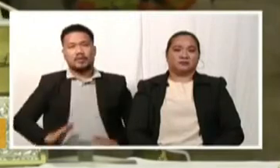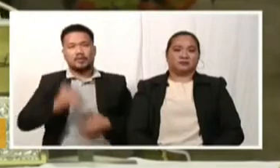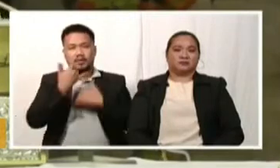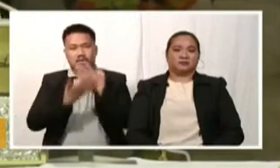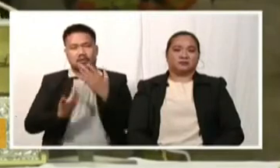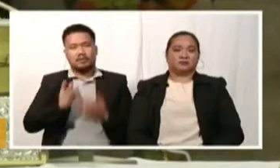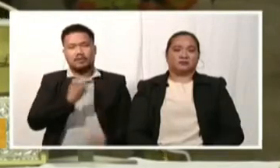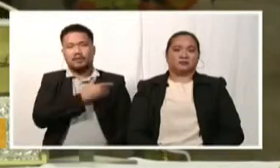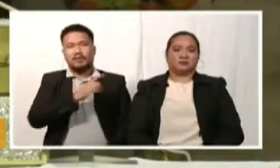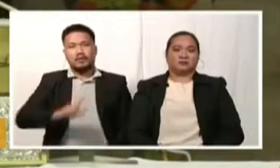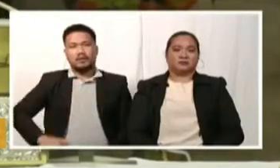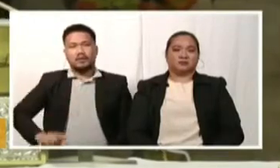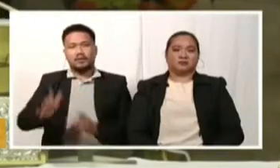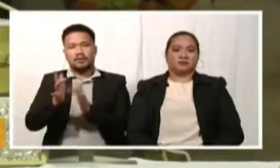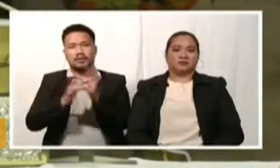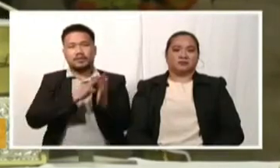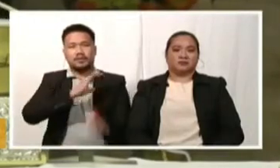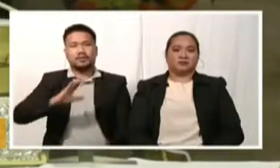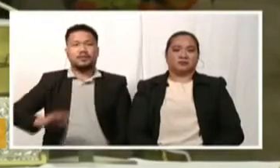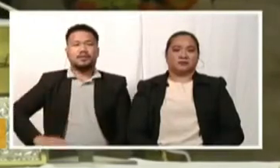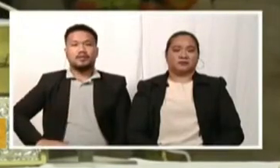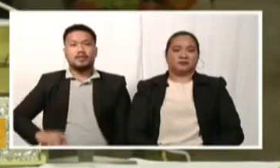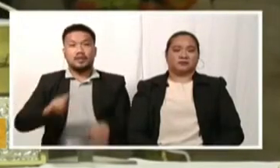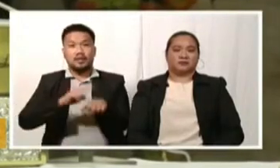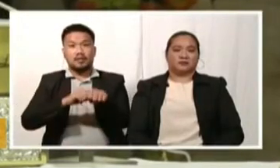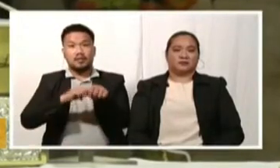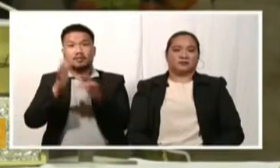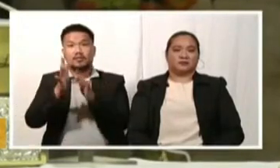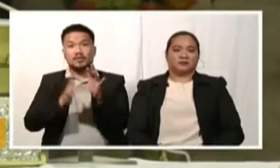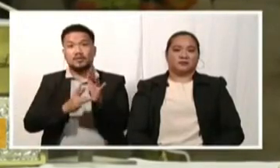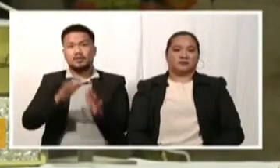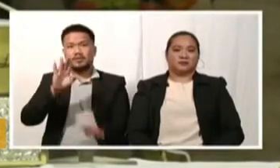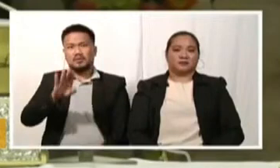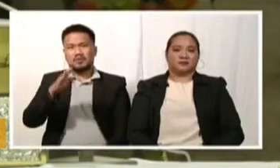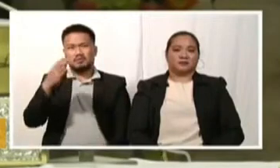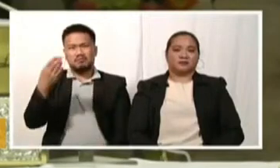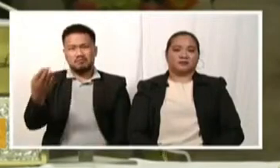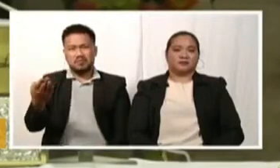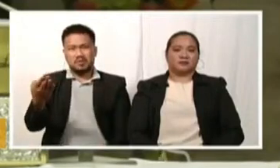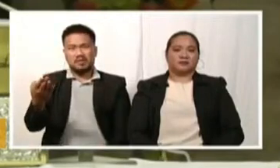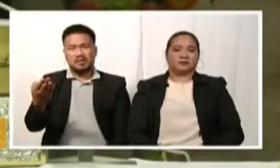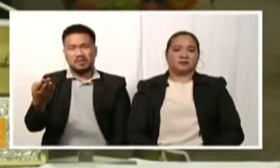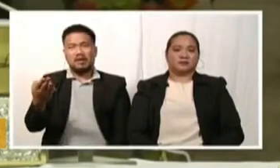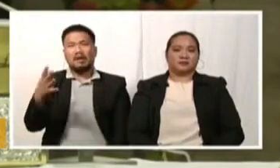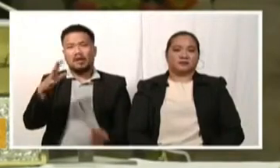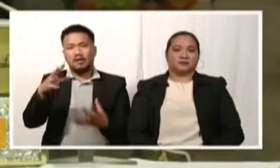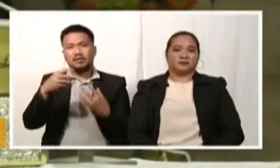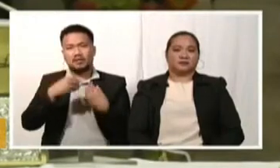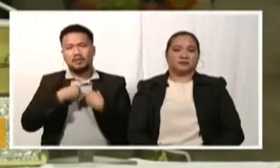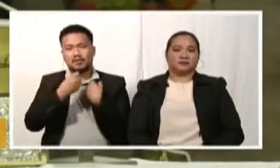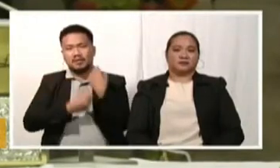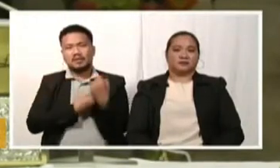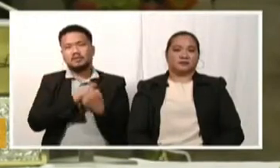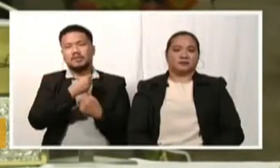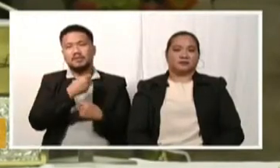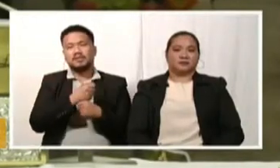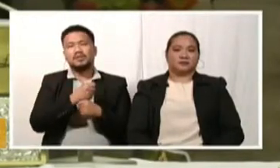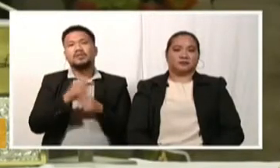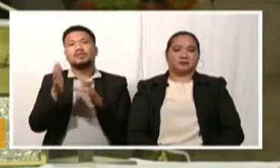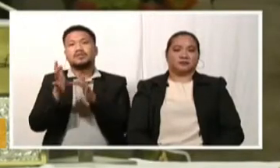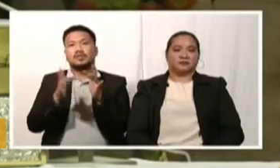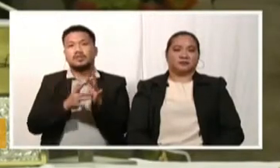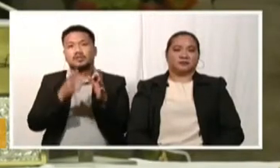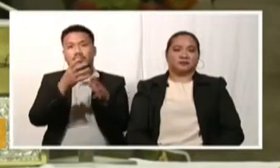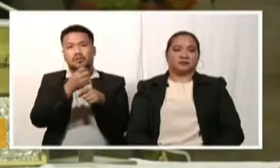our Lord Jesus Christ. At the time he was betrayed and entered willingly into his passion,